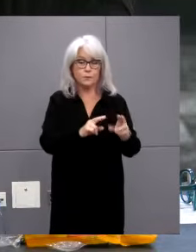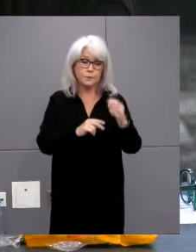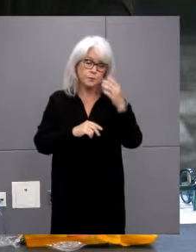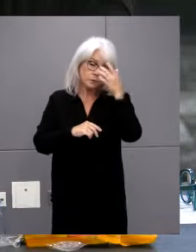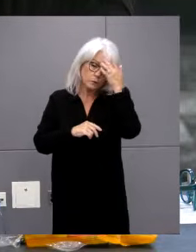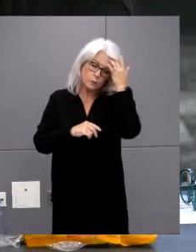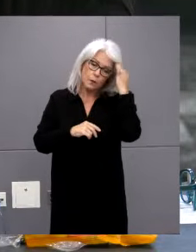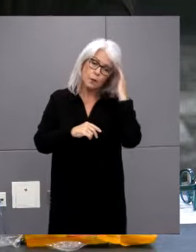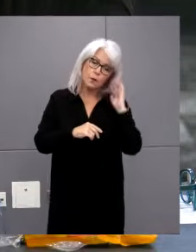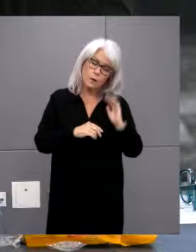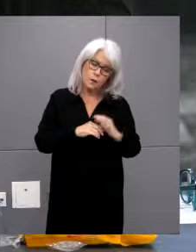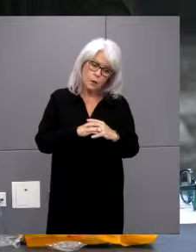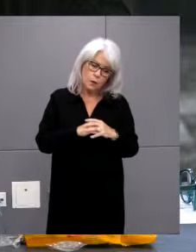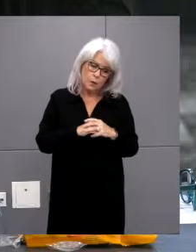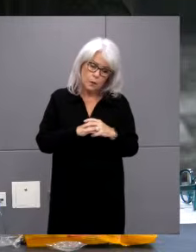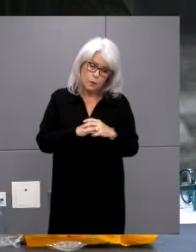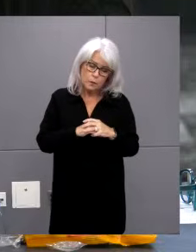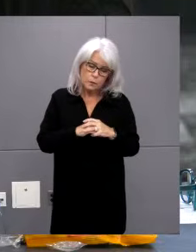that